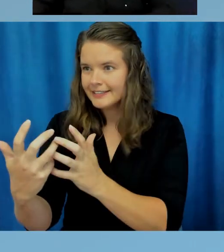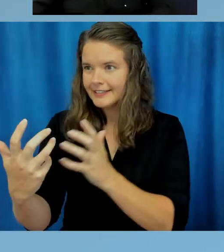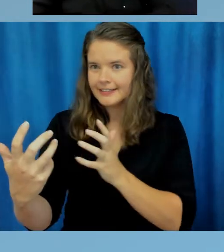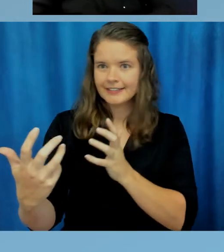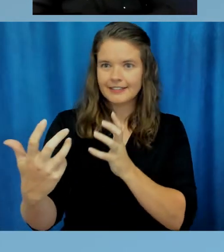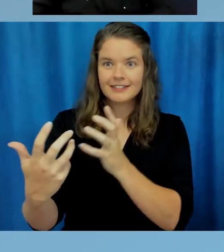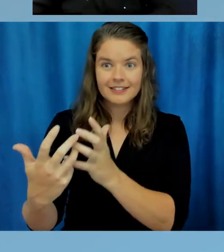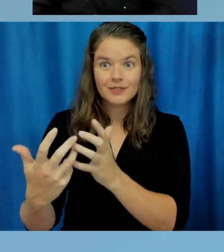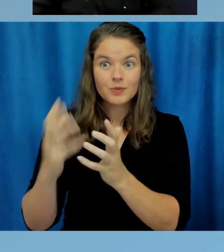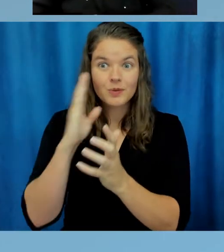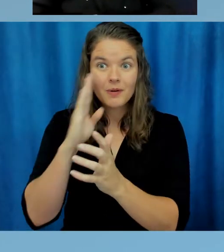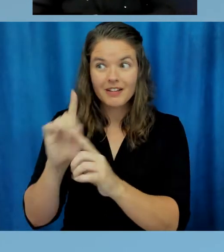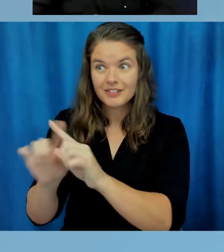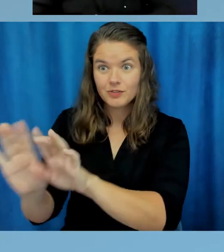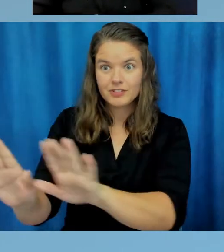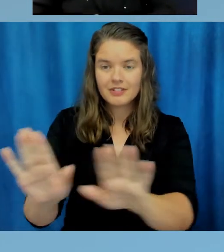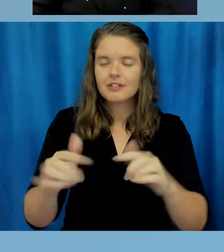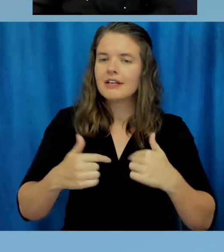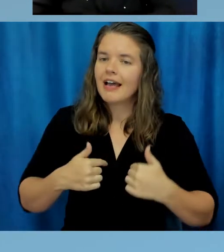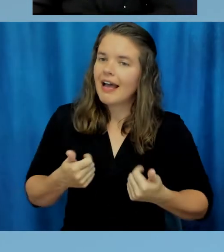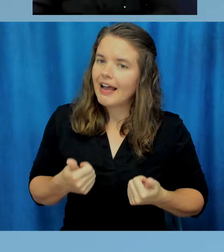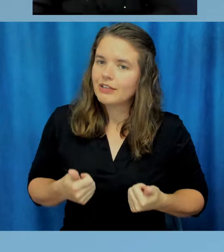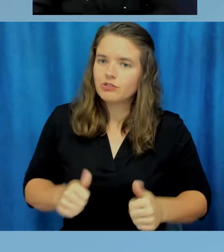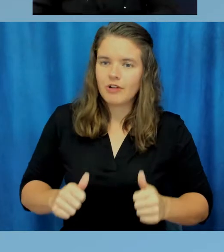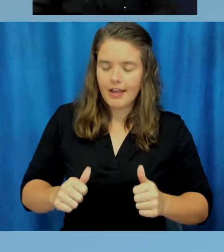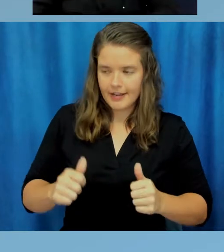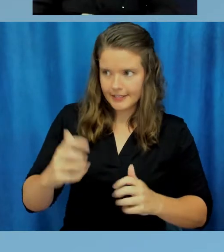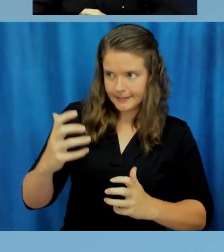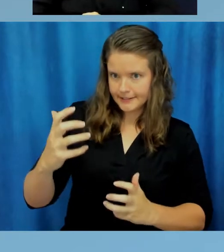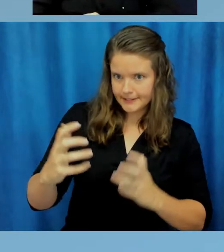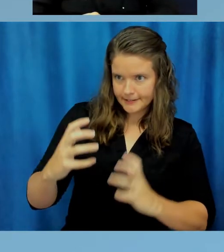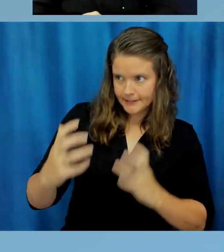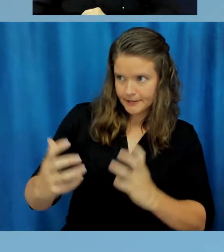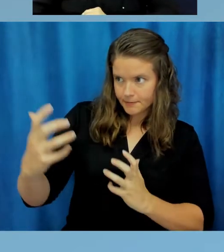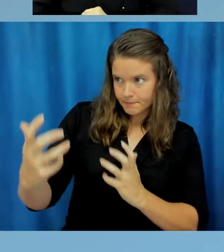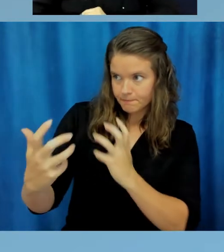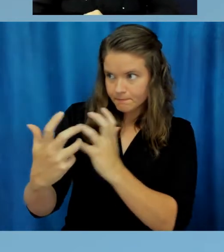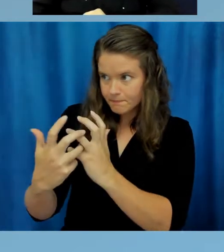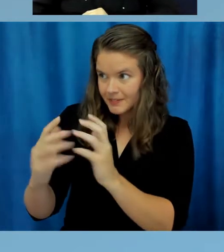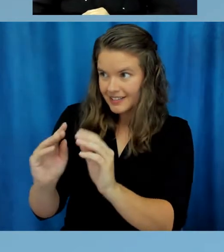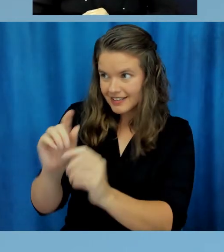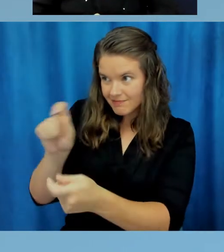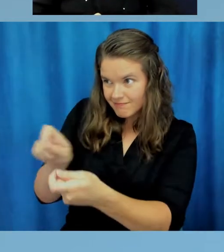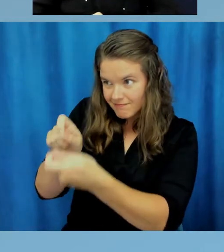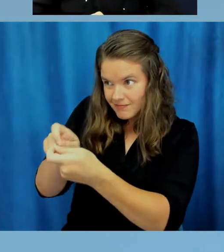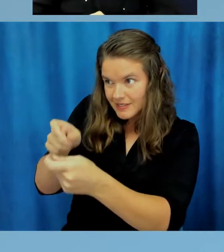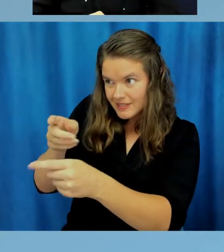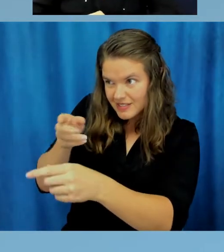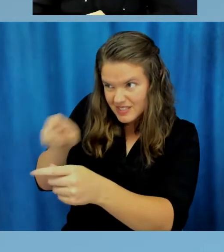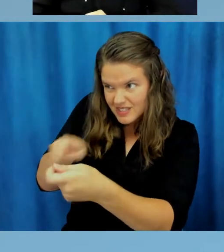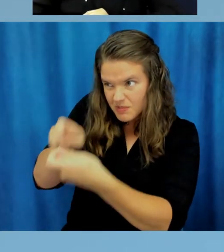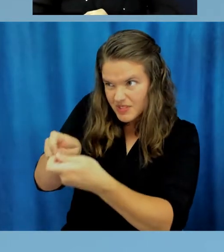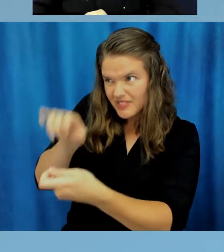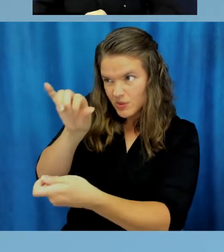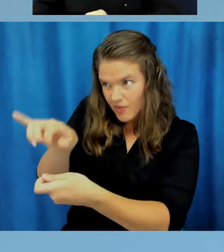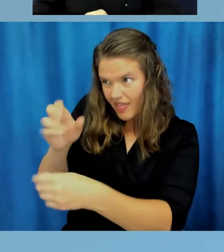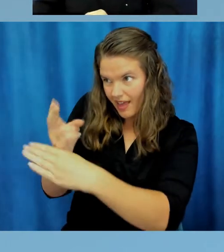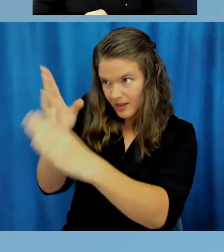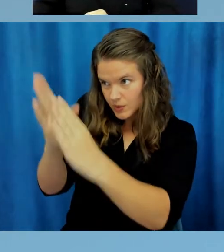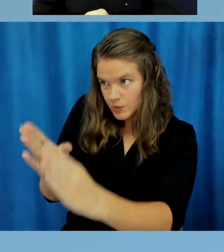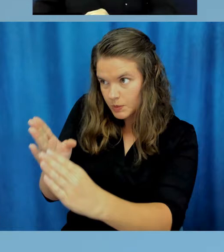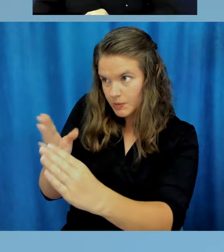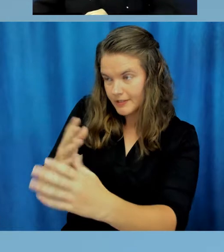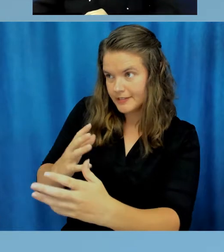deaf patient. And as much as I try to make my interpretation clear and consumer specific, my